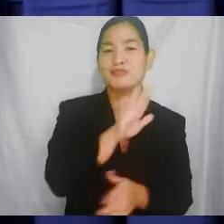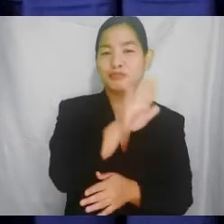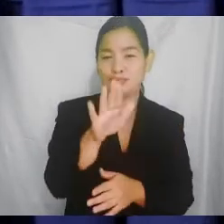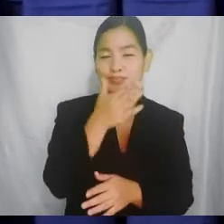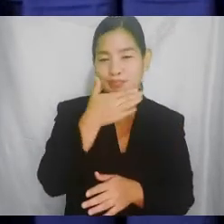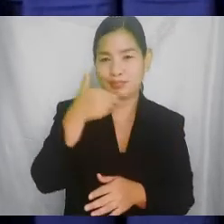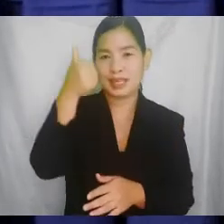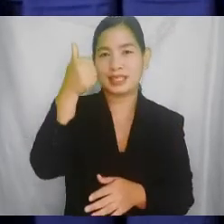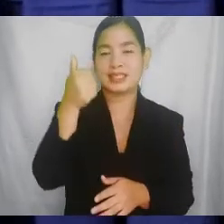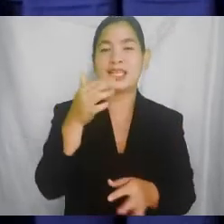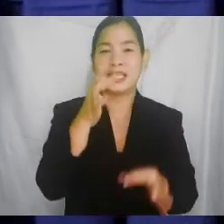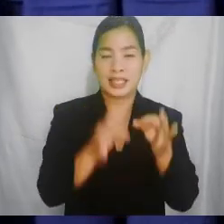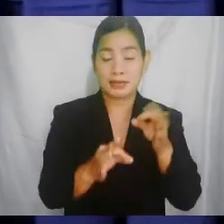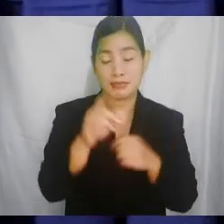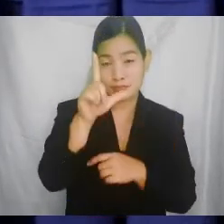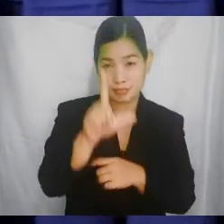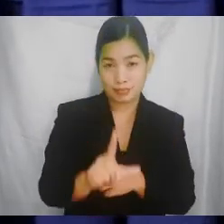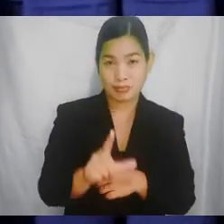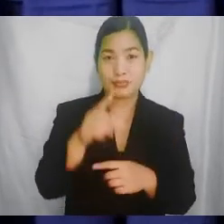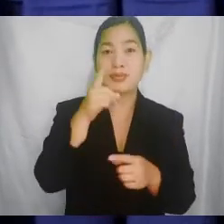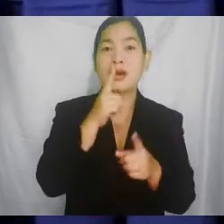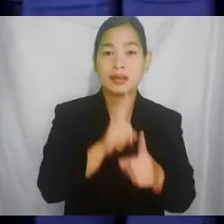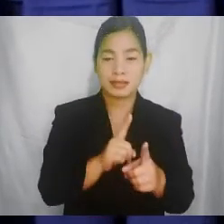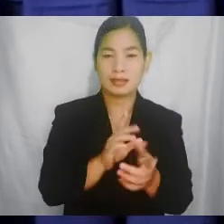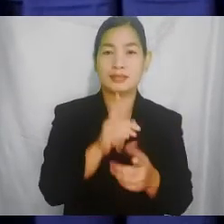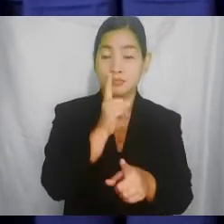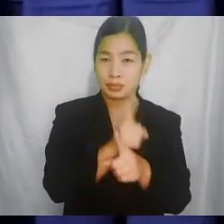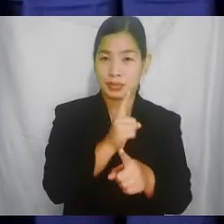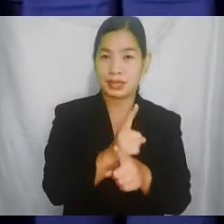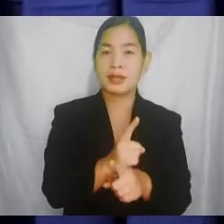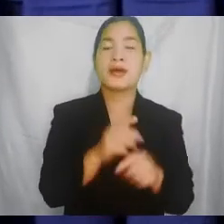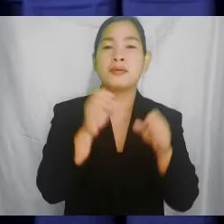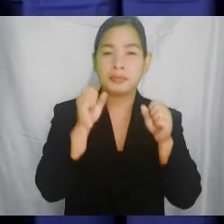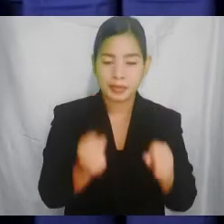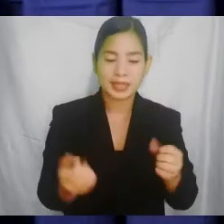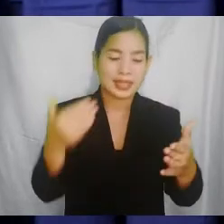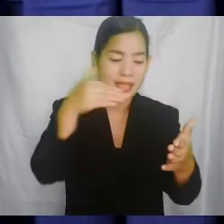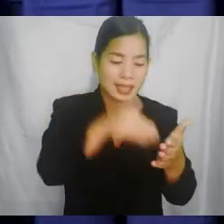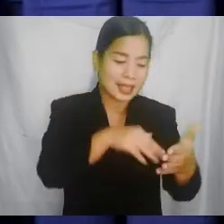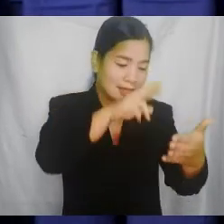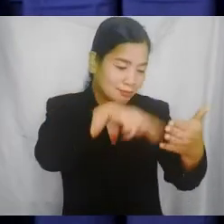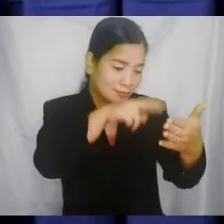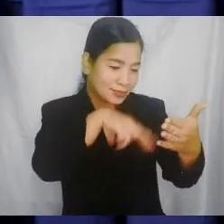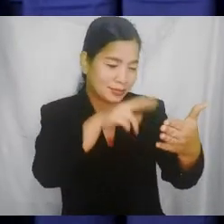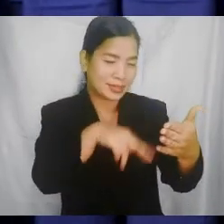may revisit your answers and the questions for clarifications.